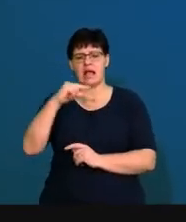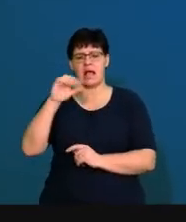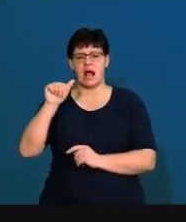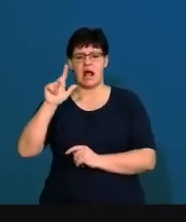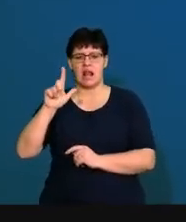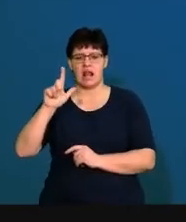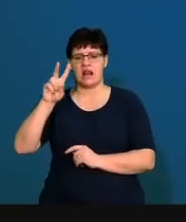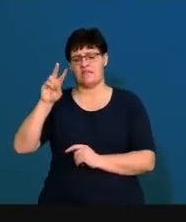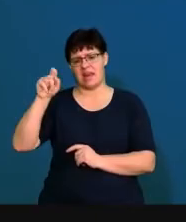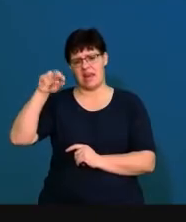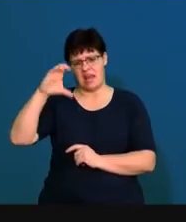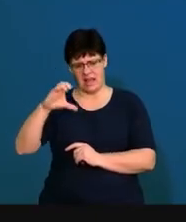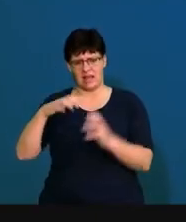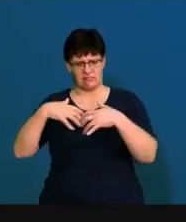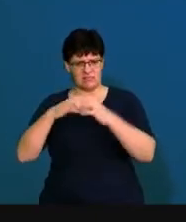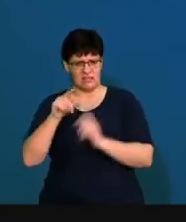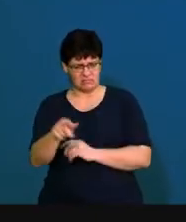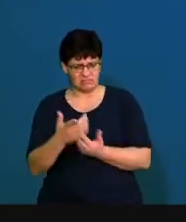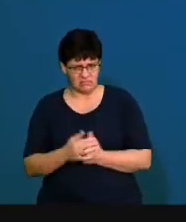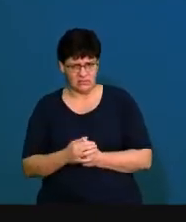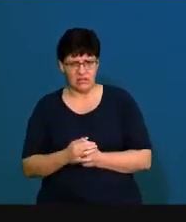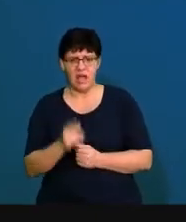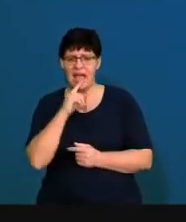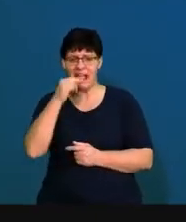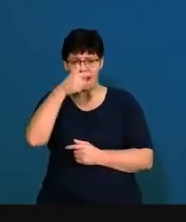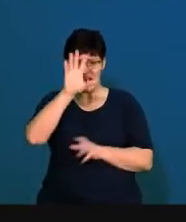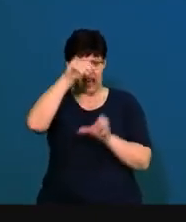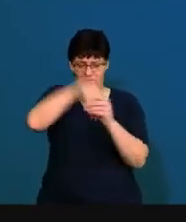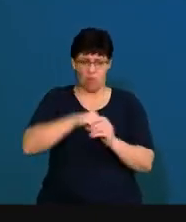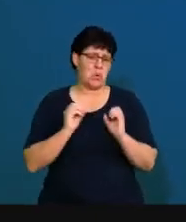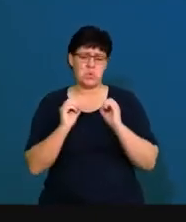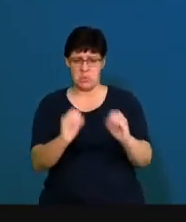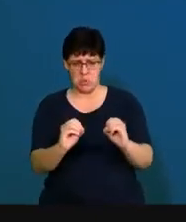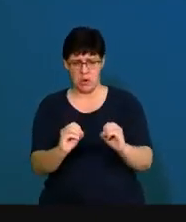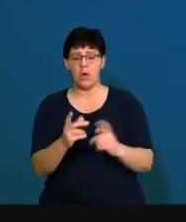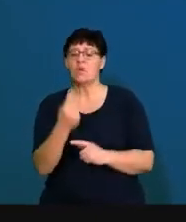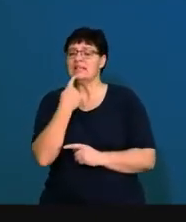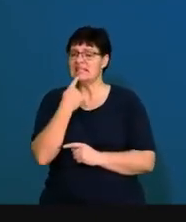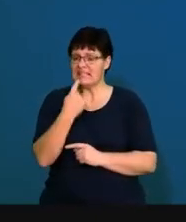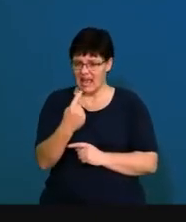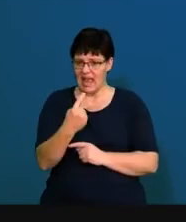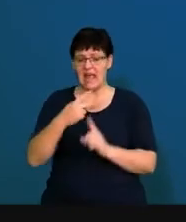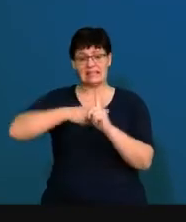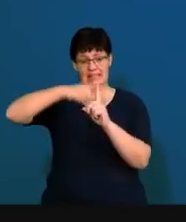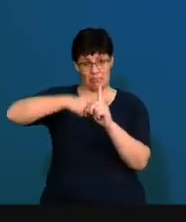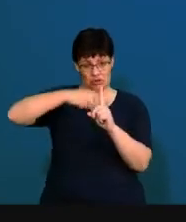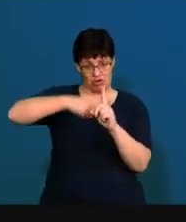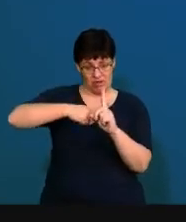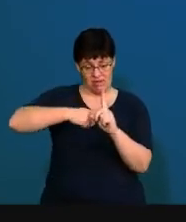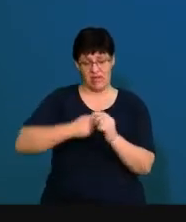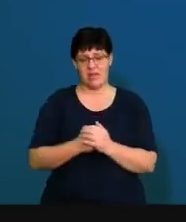galvanic cell. And we have also said, okay, seeing that gases are not involved, obviously we would make mention of the